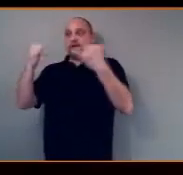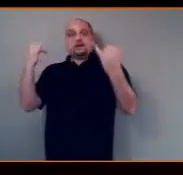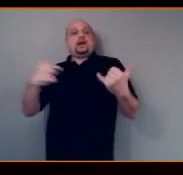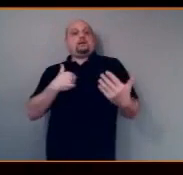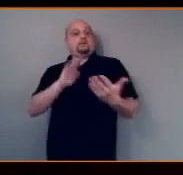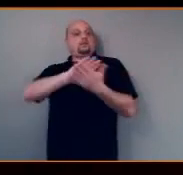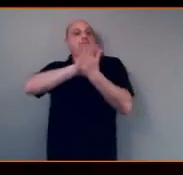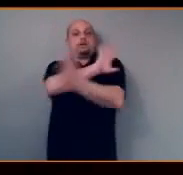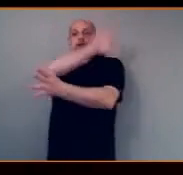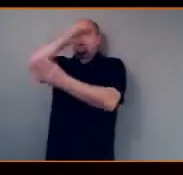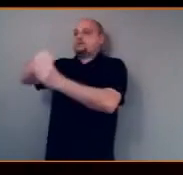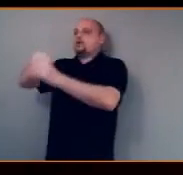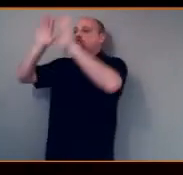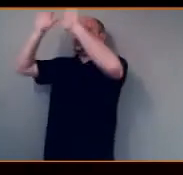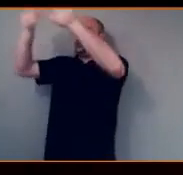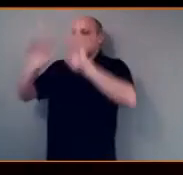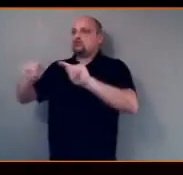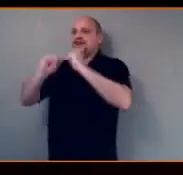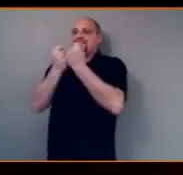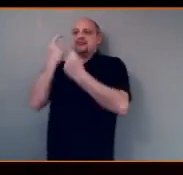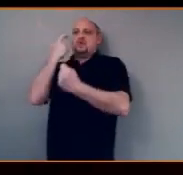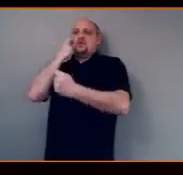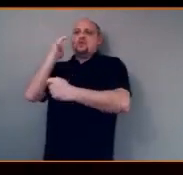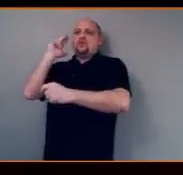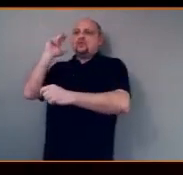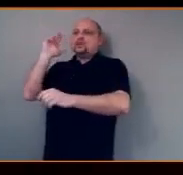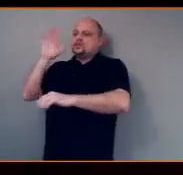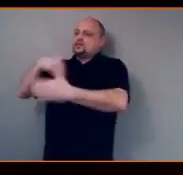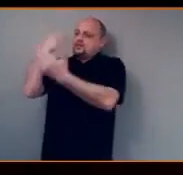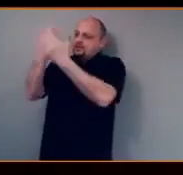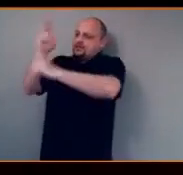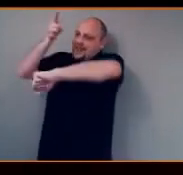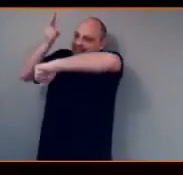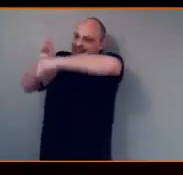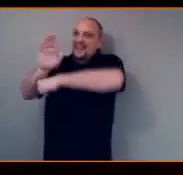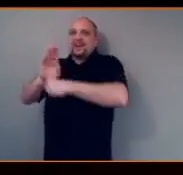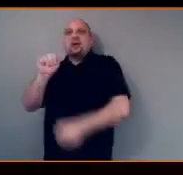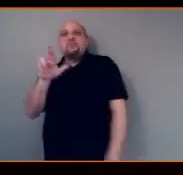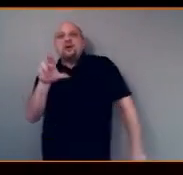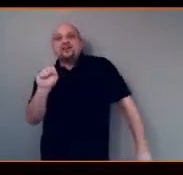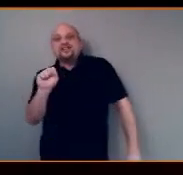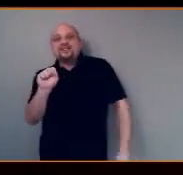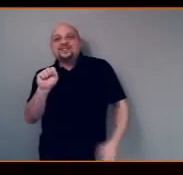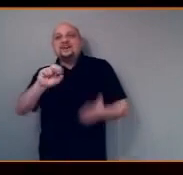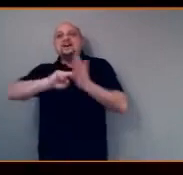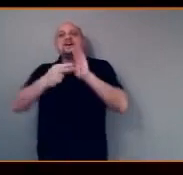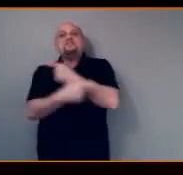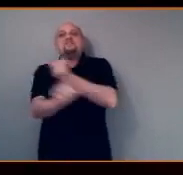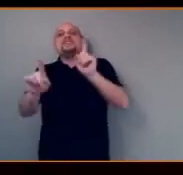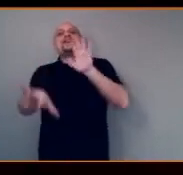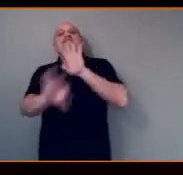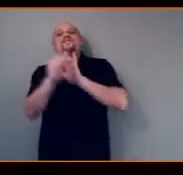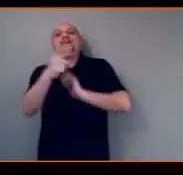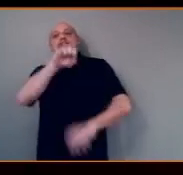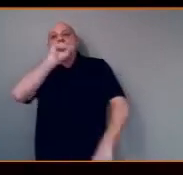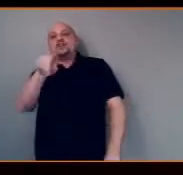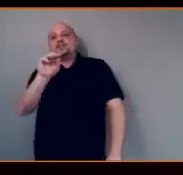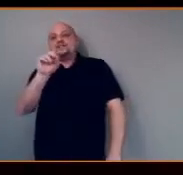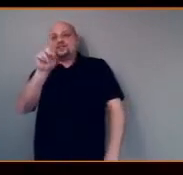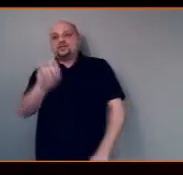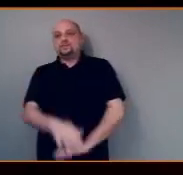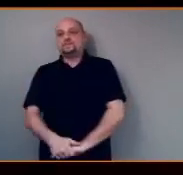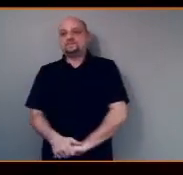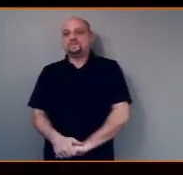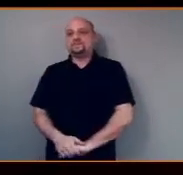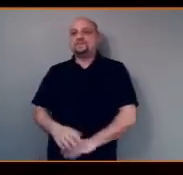this amazing team that landed Perseverance on Mars. So everyone should be able to find something that they love to do. Yes, so you